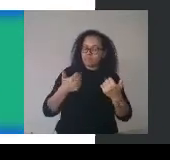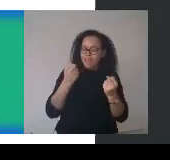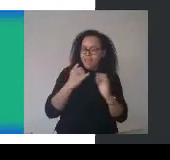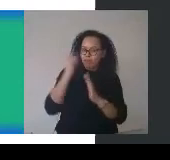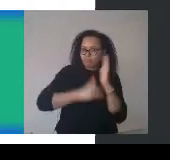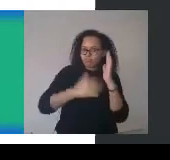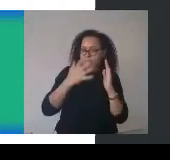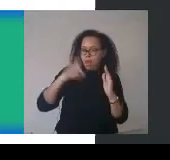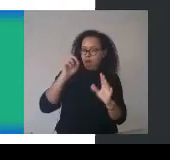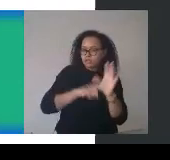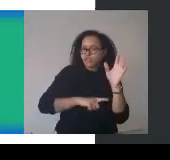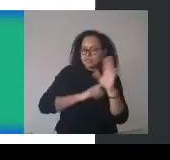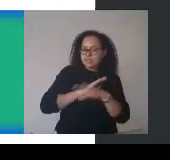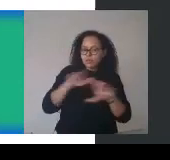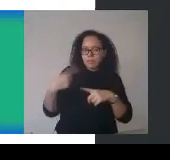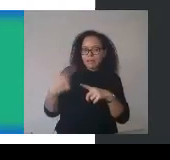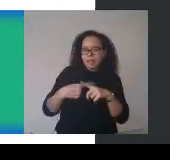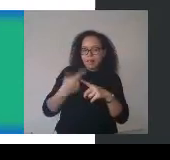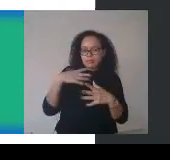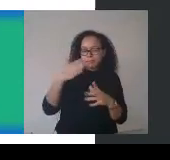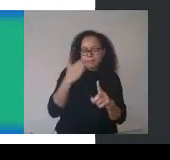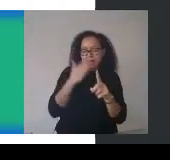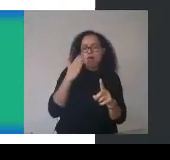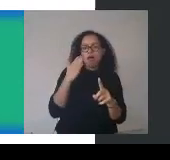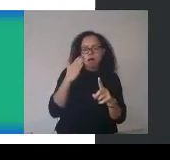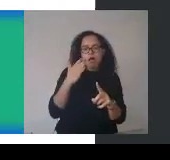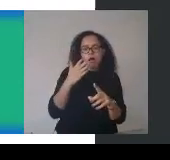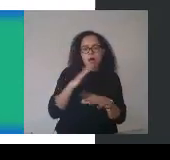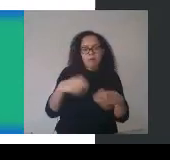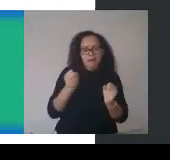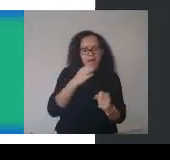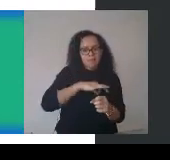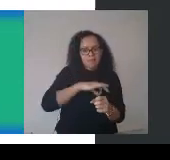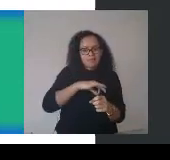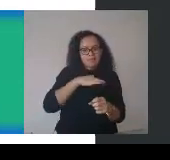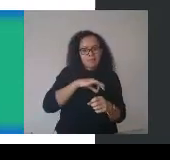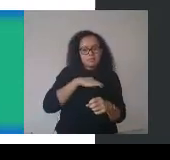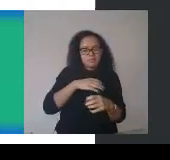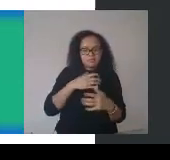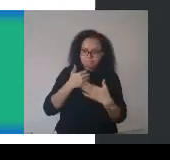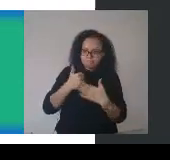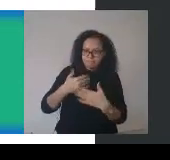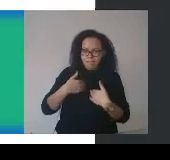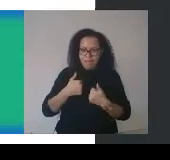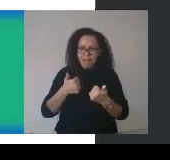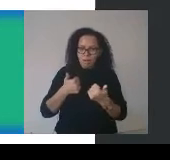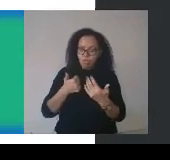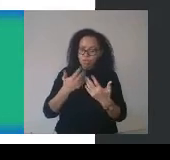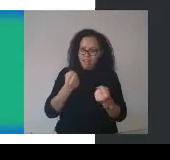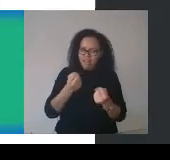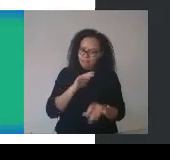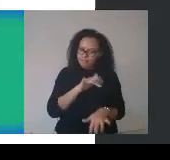England, highlighting the benefits of swimming and aquatic activity for the health of the nation. Next slide.